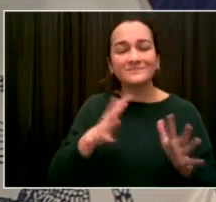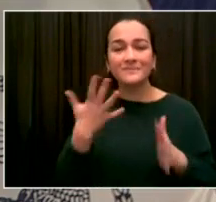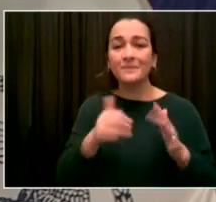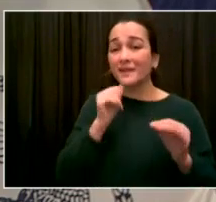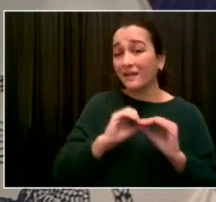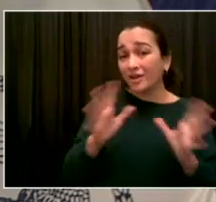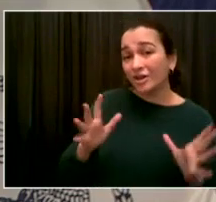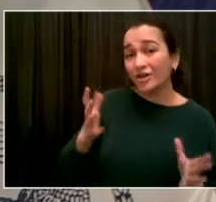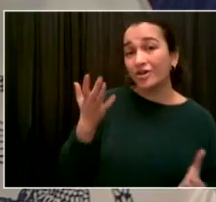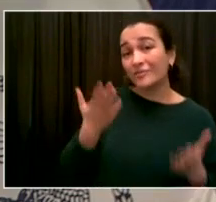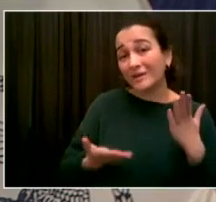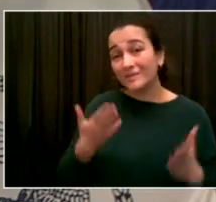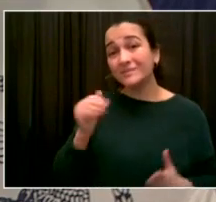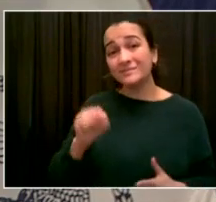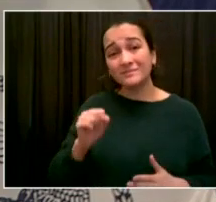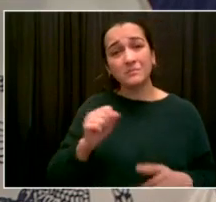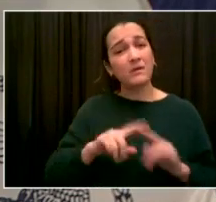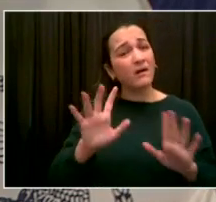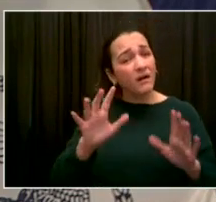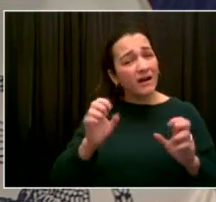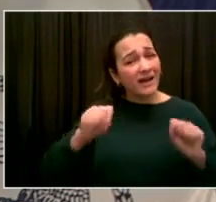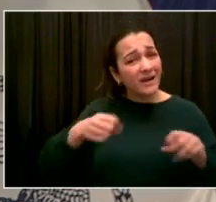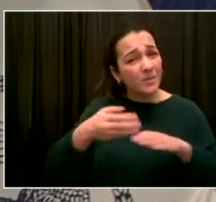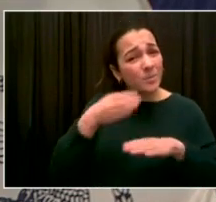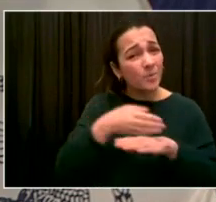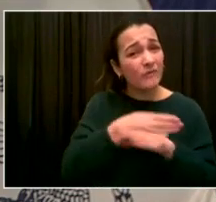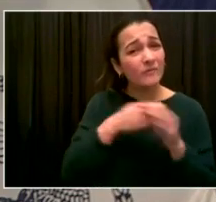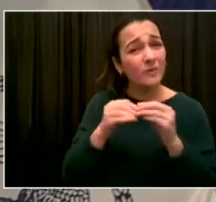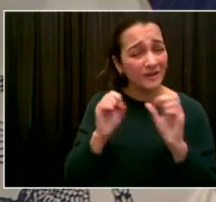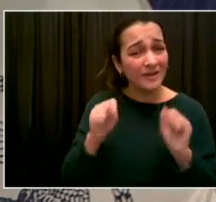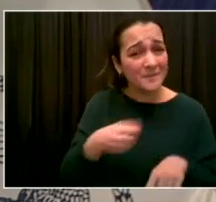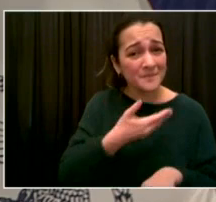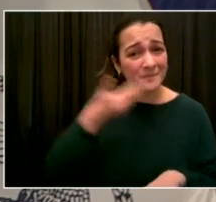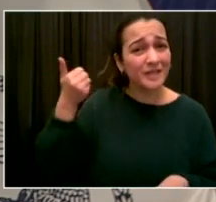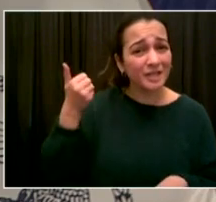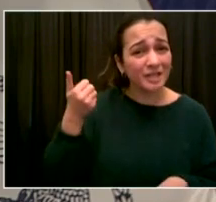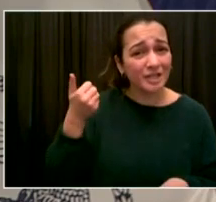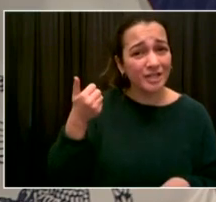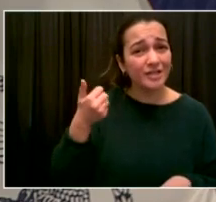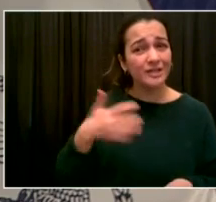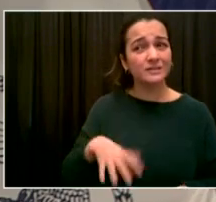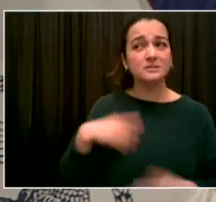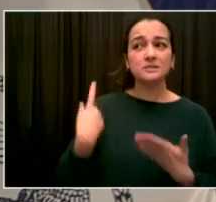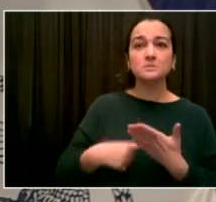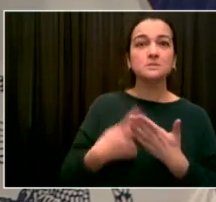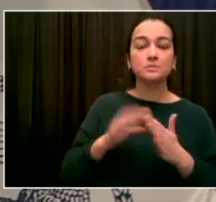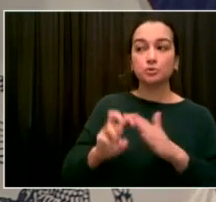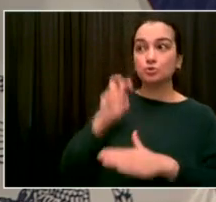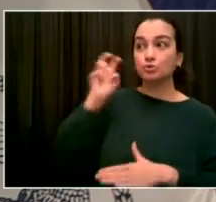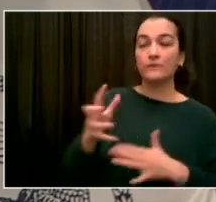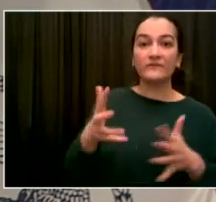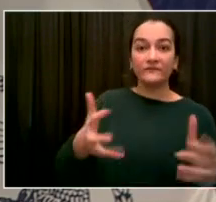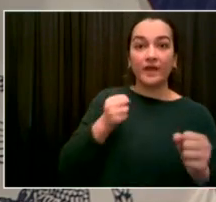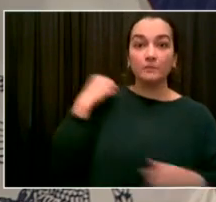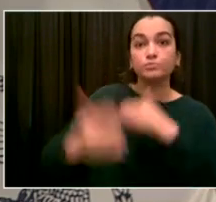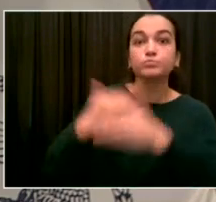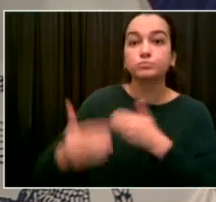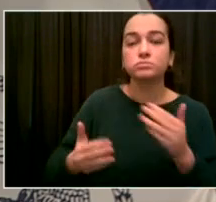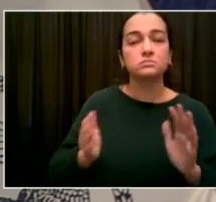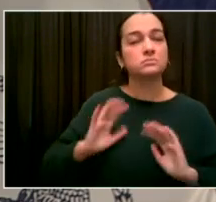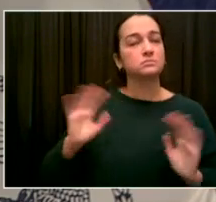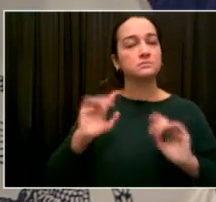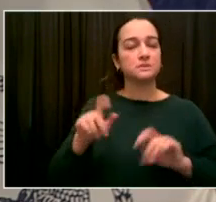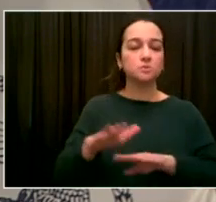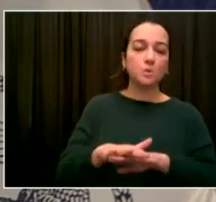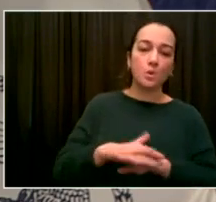phone and talk things through some more. And I certainly think where I have good relationships with a lot of folks in the business community is where I